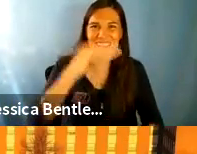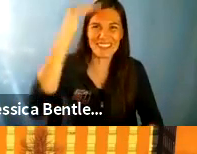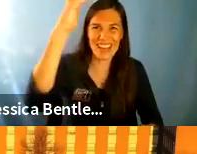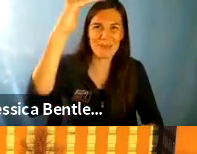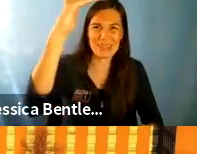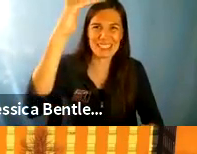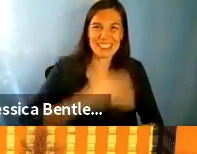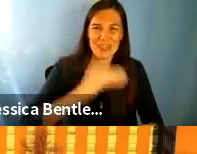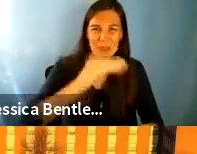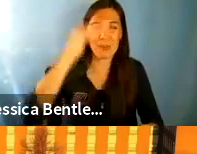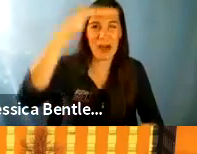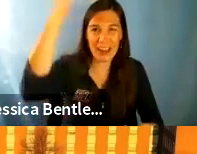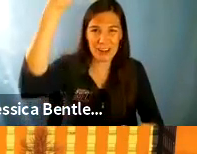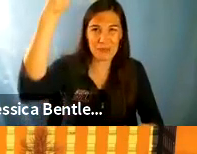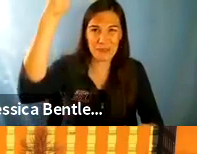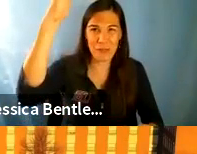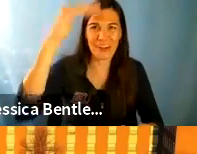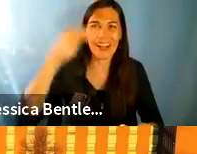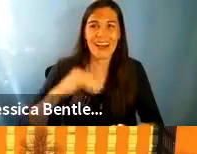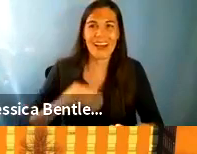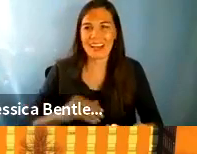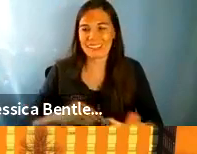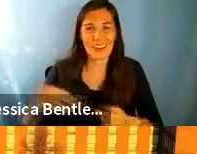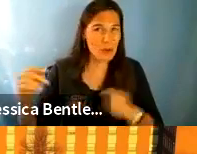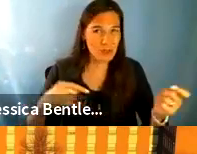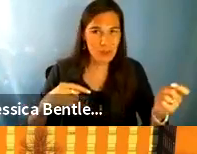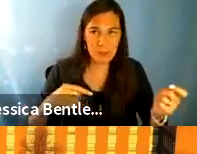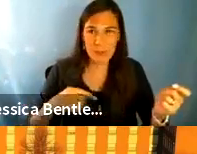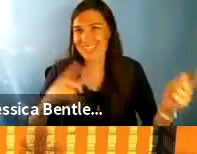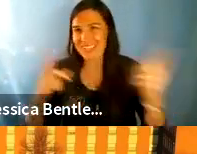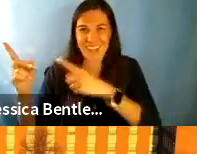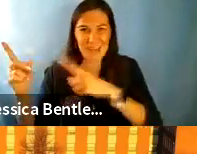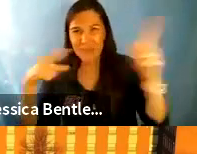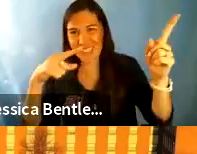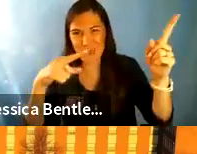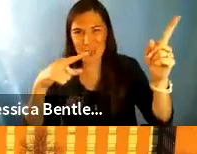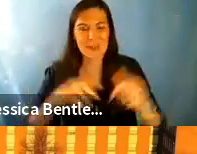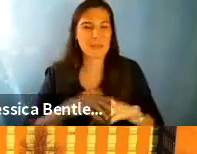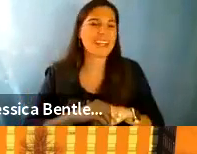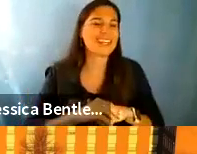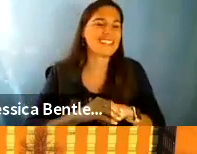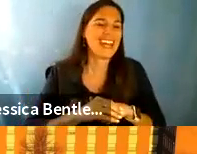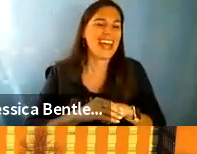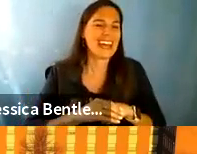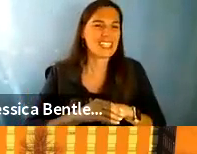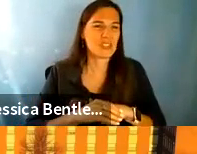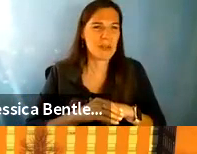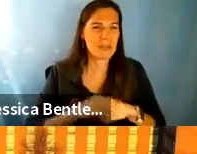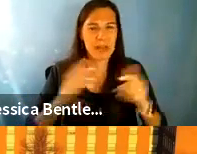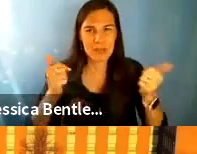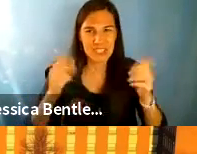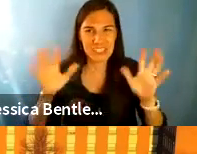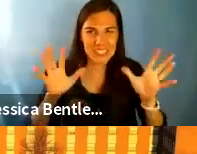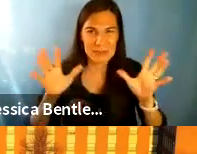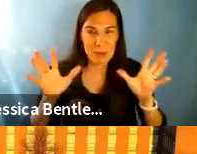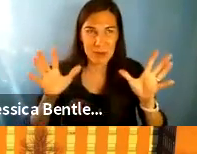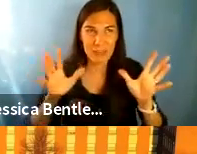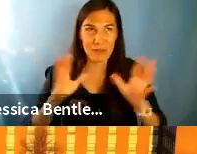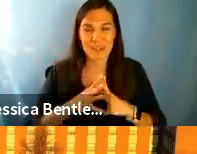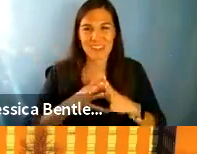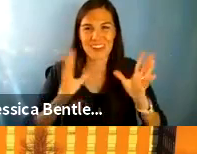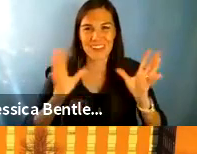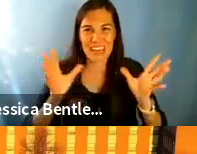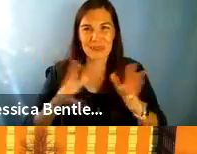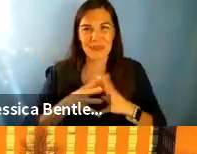had different assignments that different people hired me for. So I'm going from one place to another place to another place, and just remembering, you know, which agency am I